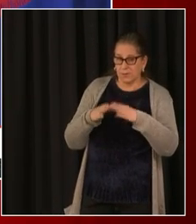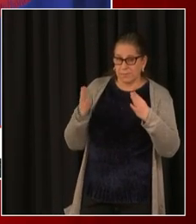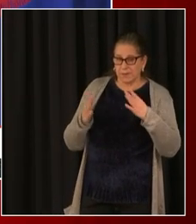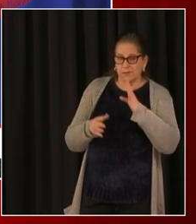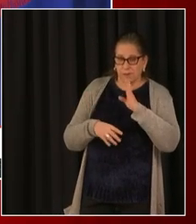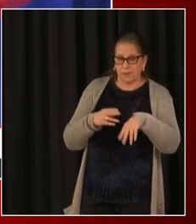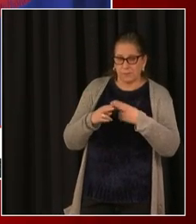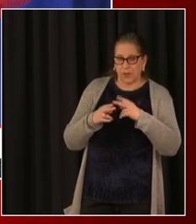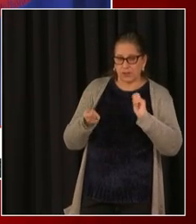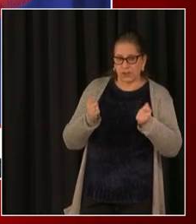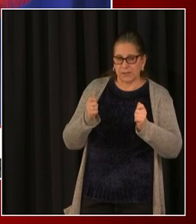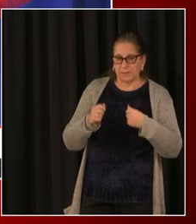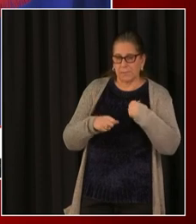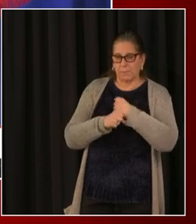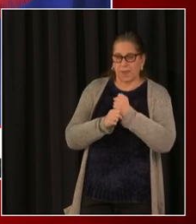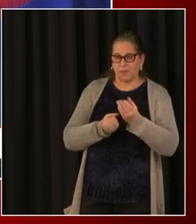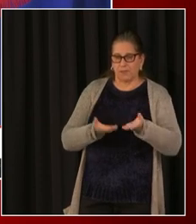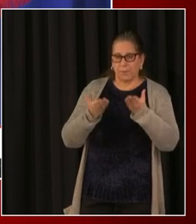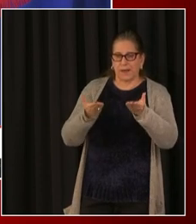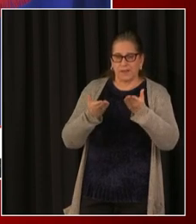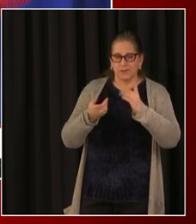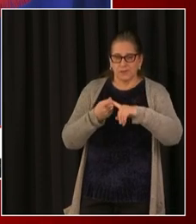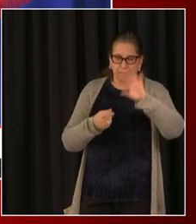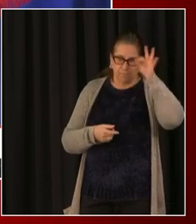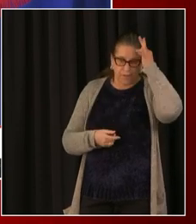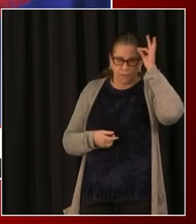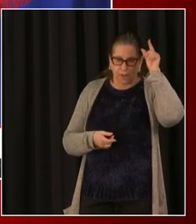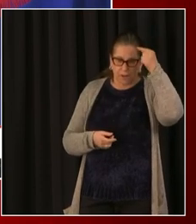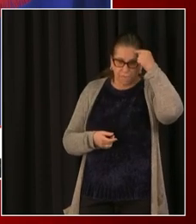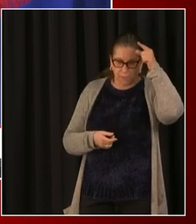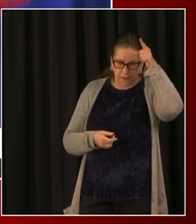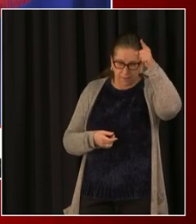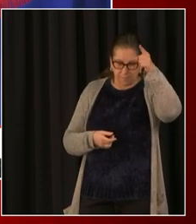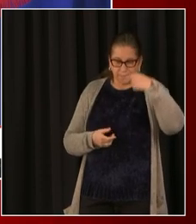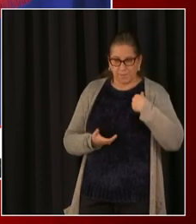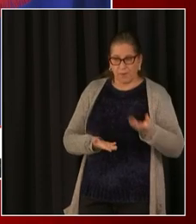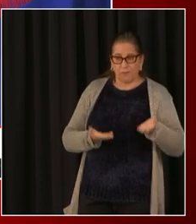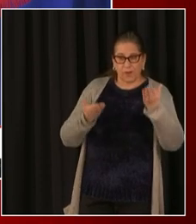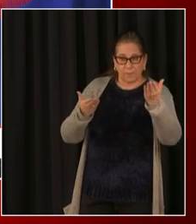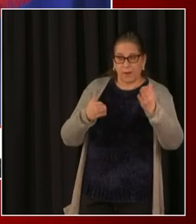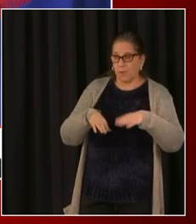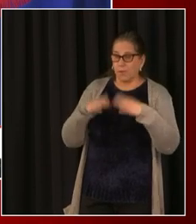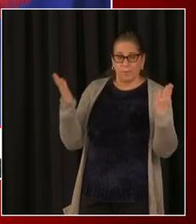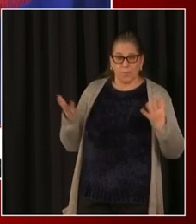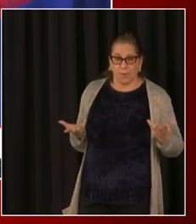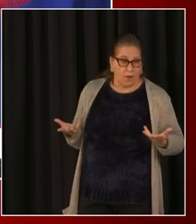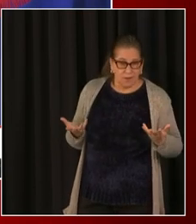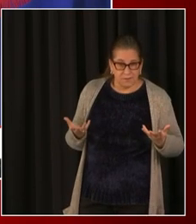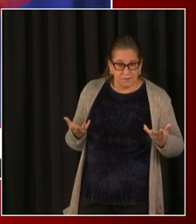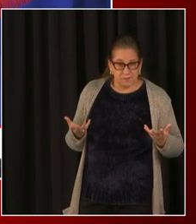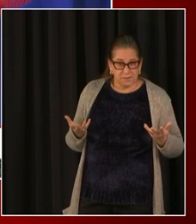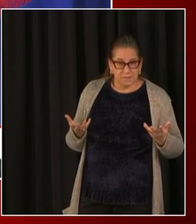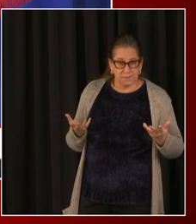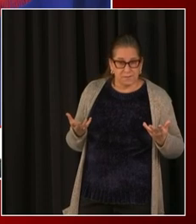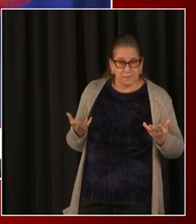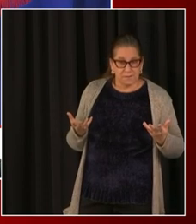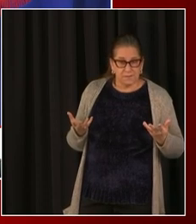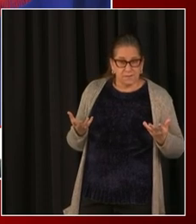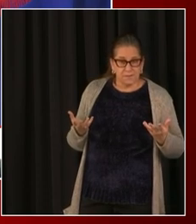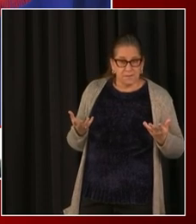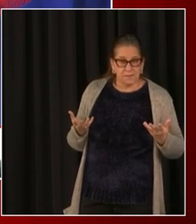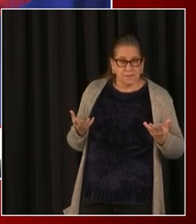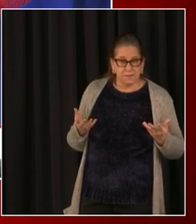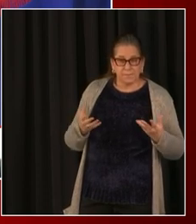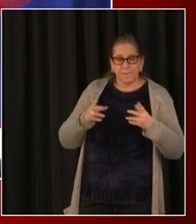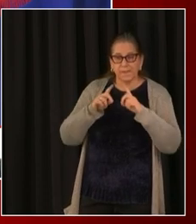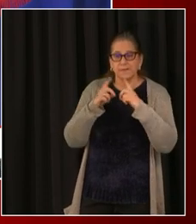we've recommended to the federal government. The first being directed at the Department of Homeland